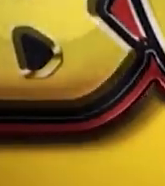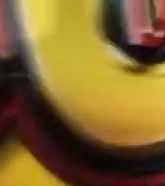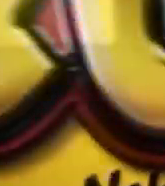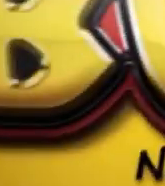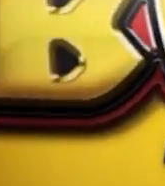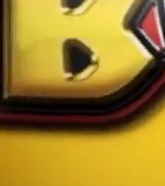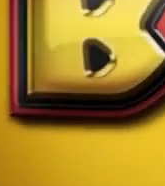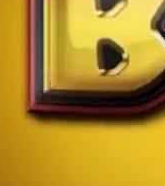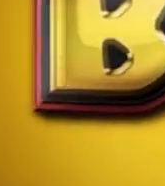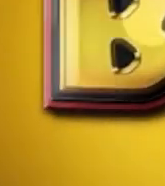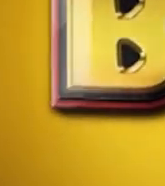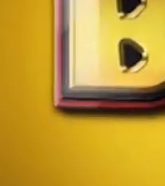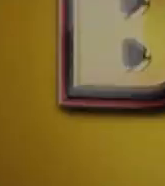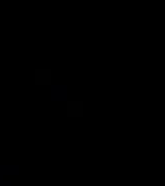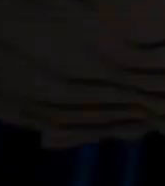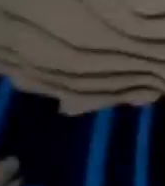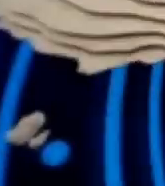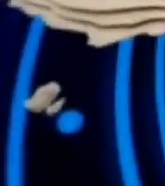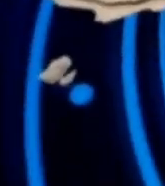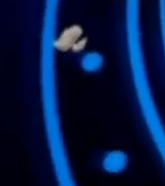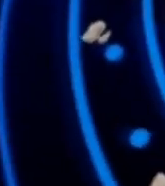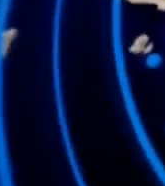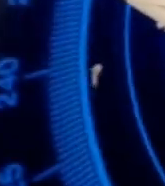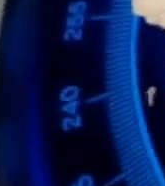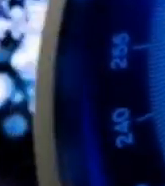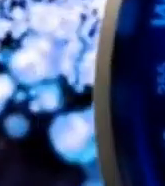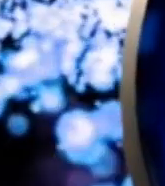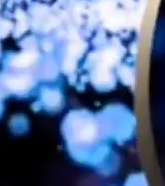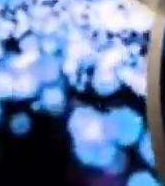Bula FM number 2 and seri.